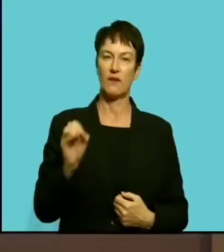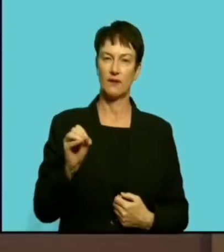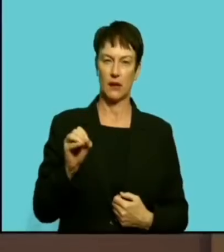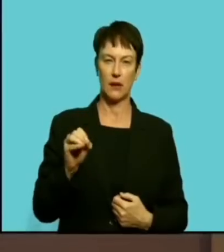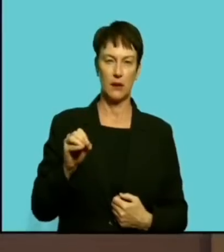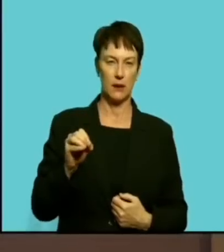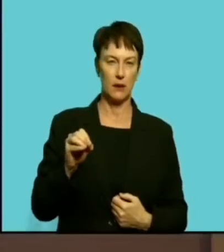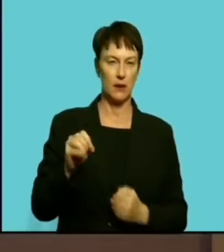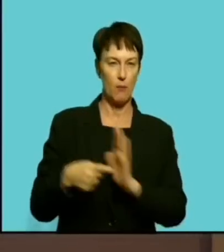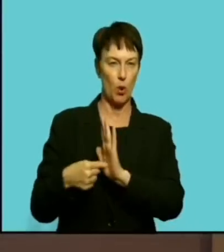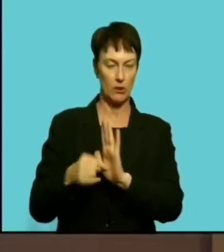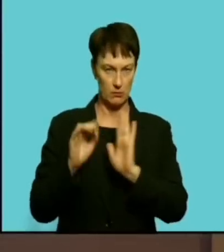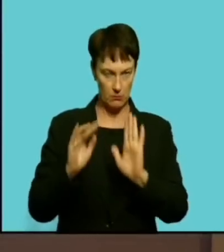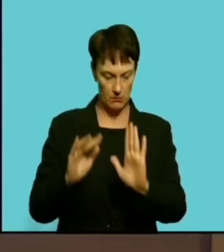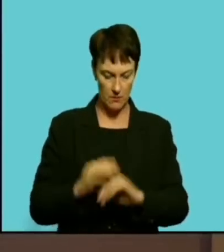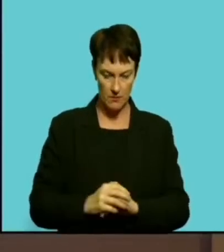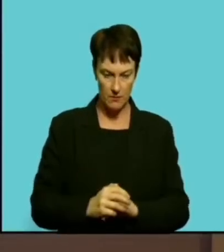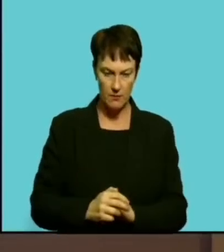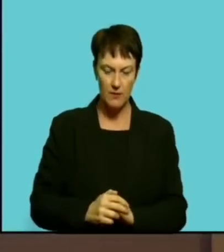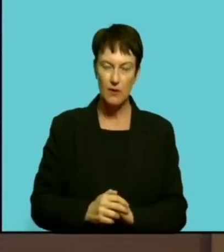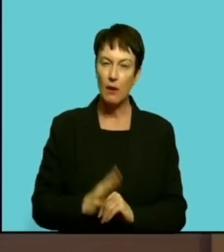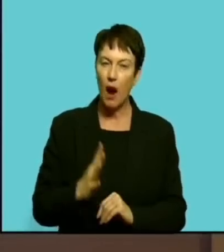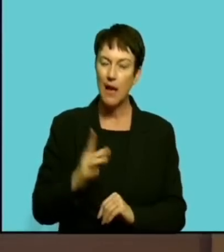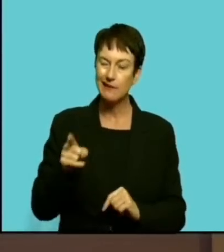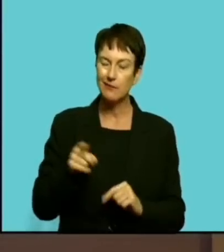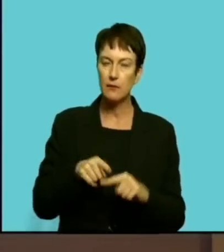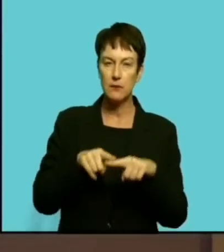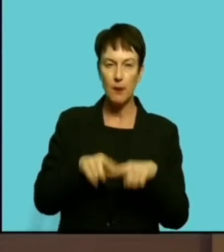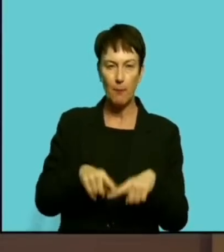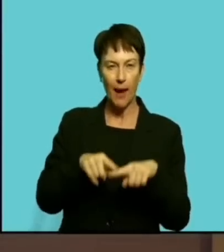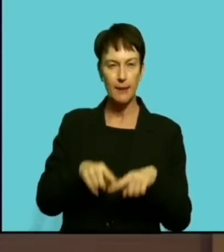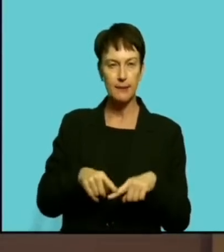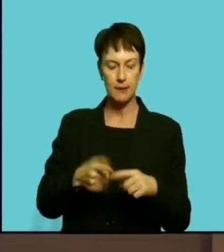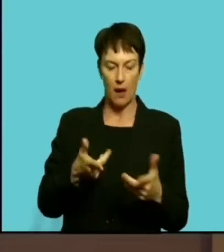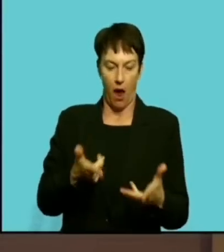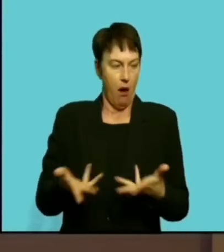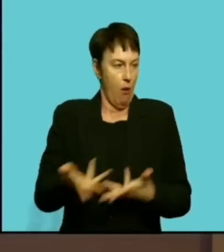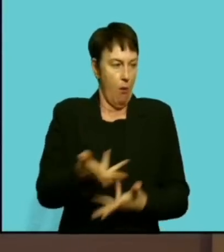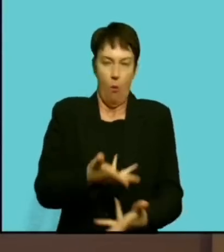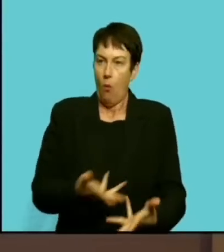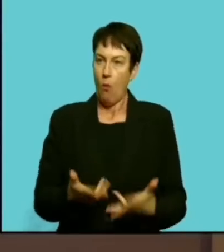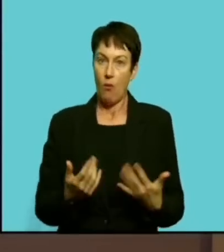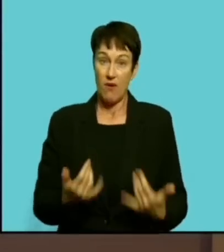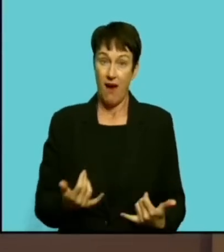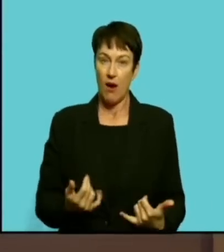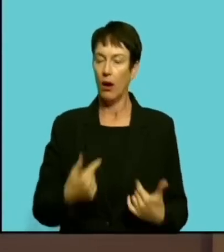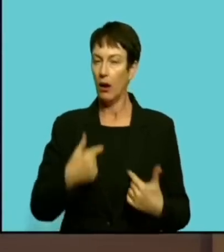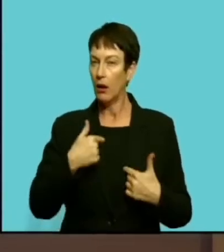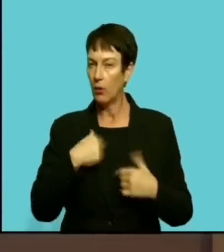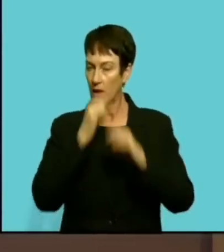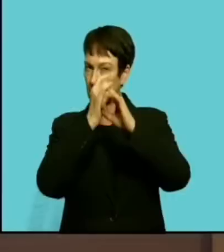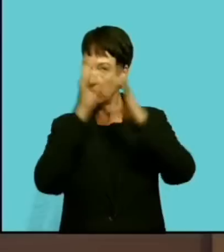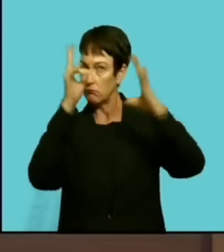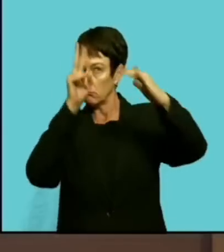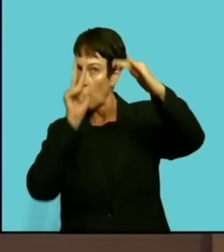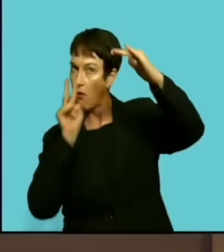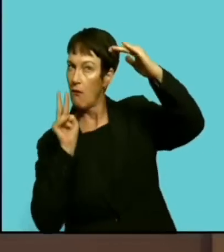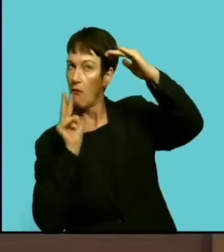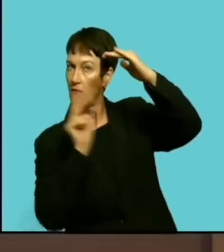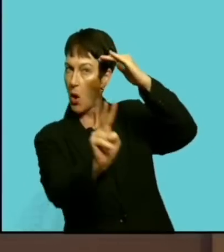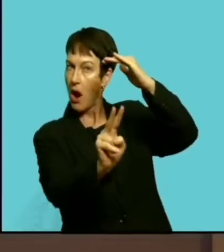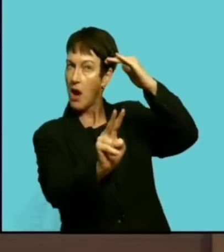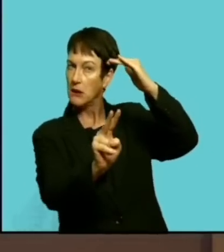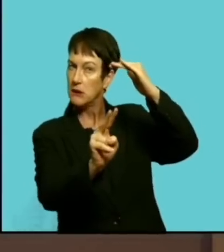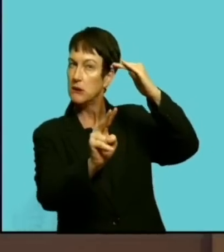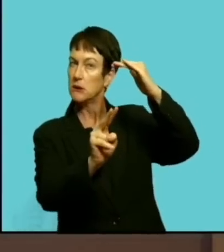particular point in time, the outlook that we foresee over the forecast horizon, and